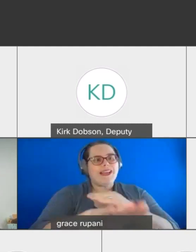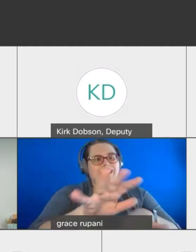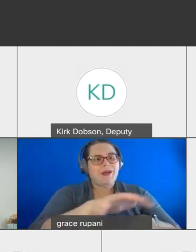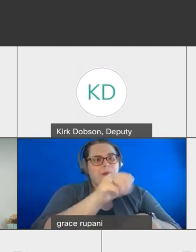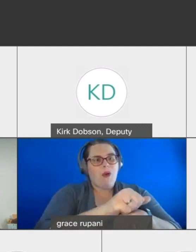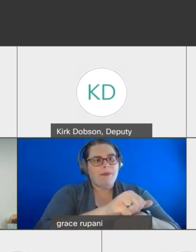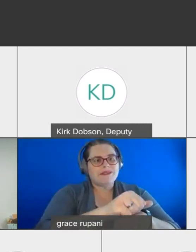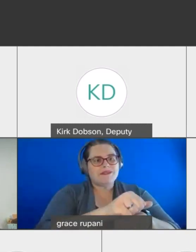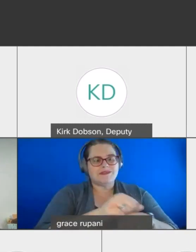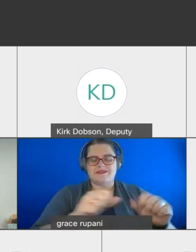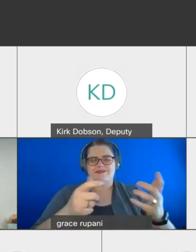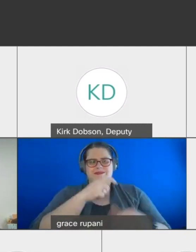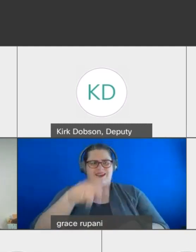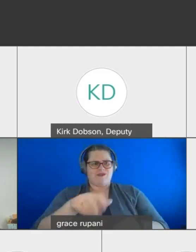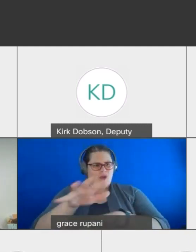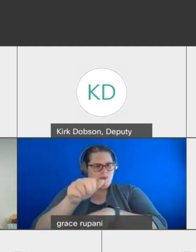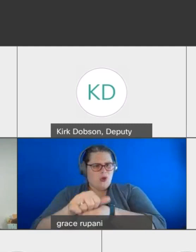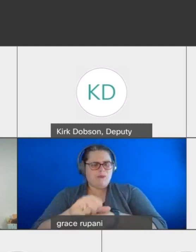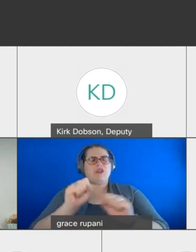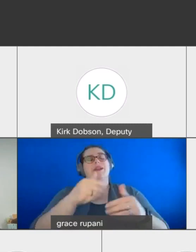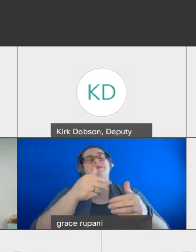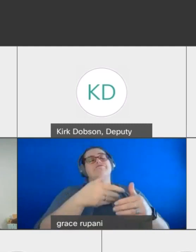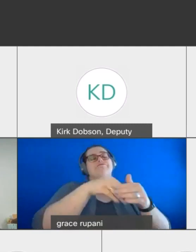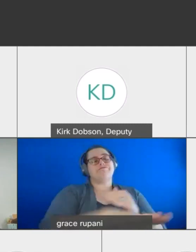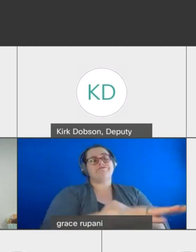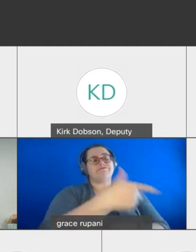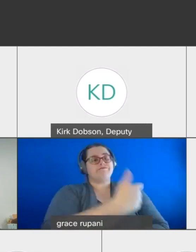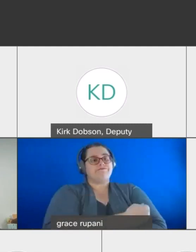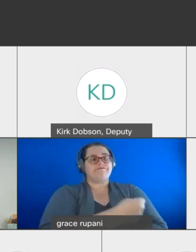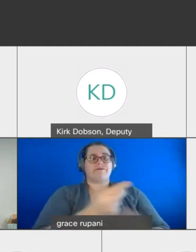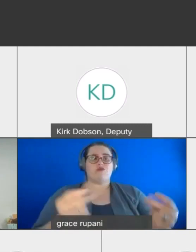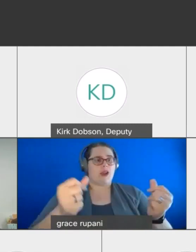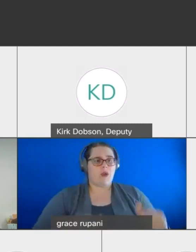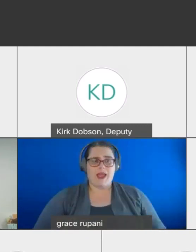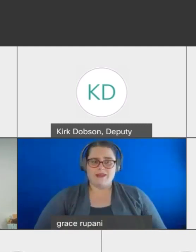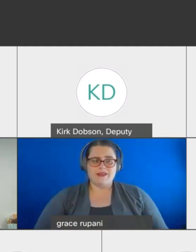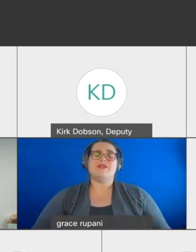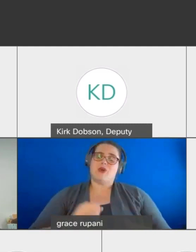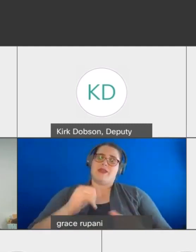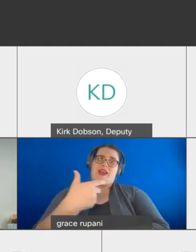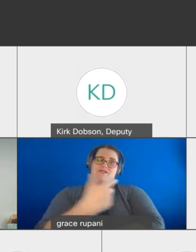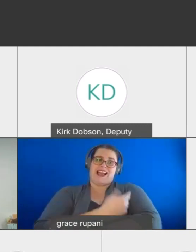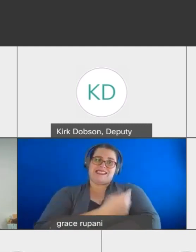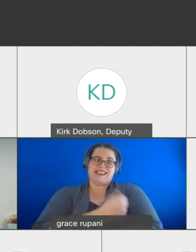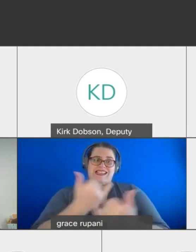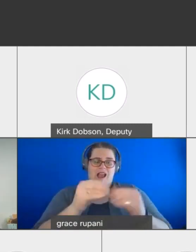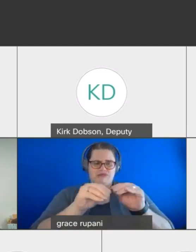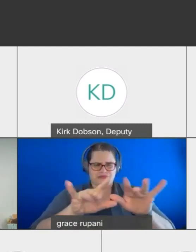walk-in. So the vaccine is becoming available. So it really isn't an issue